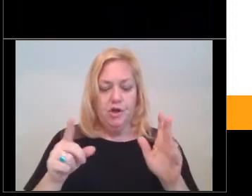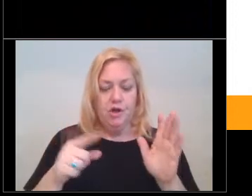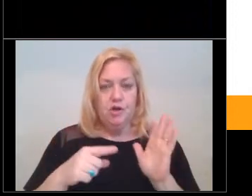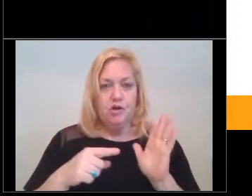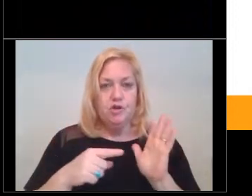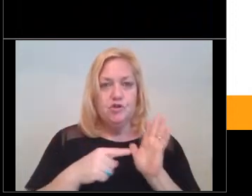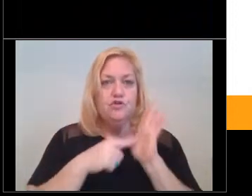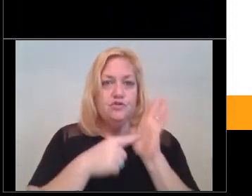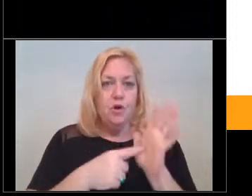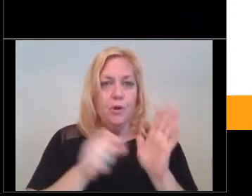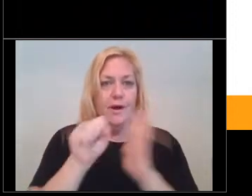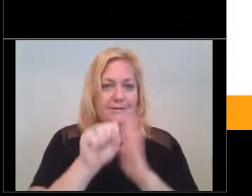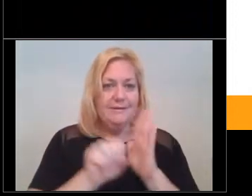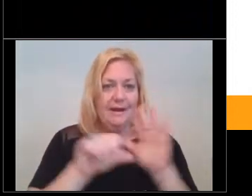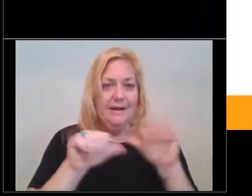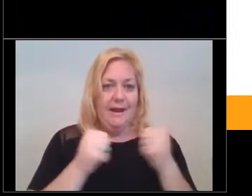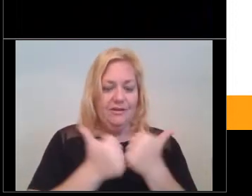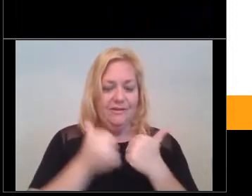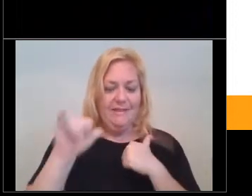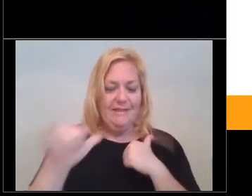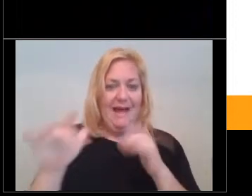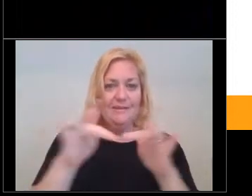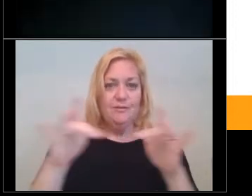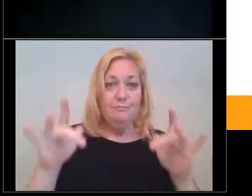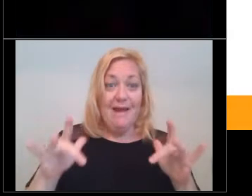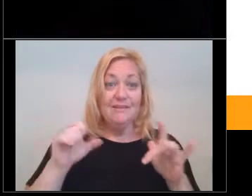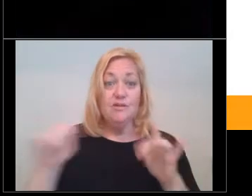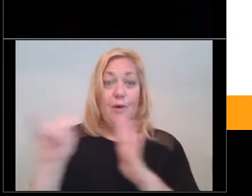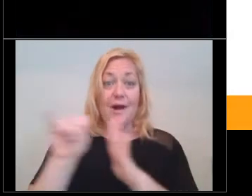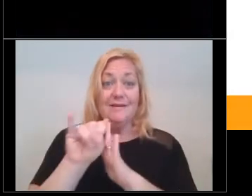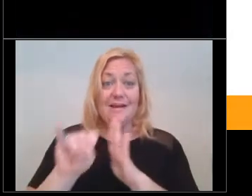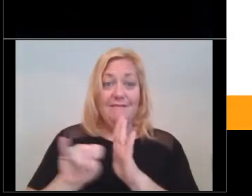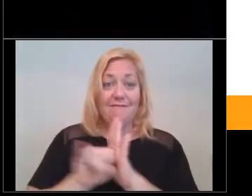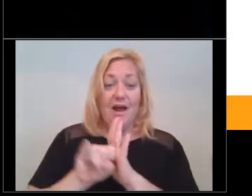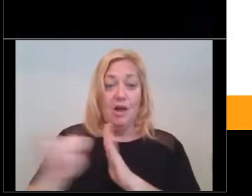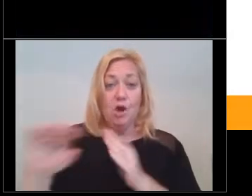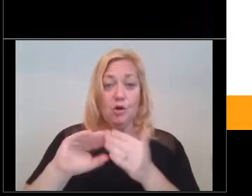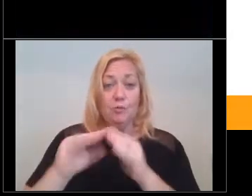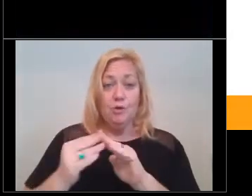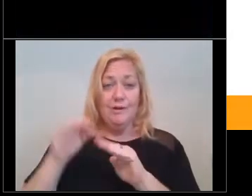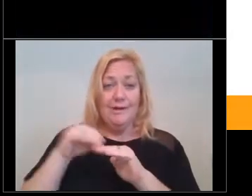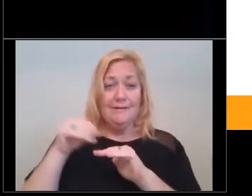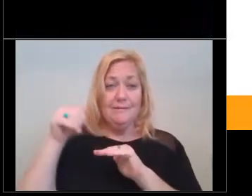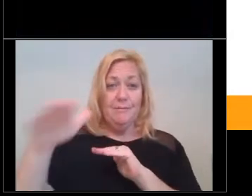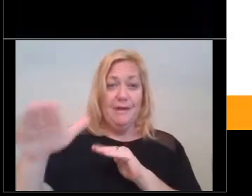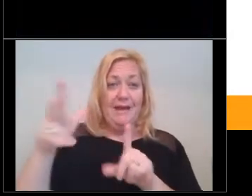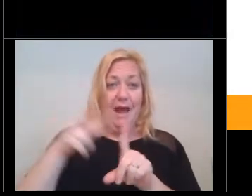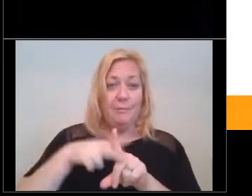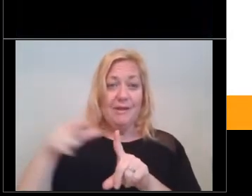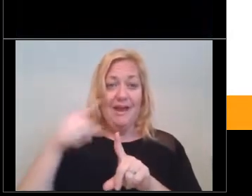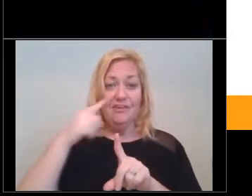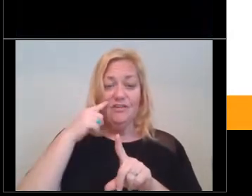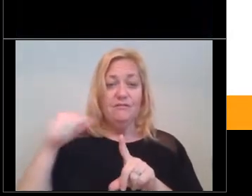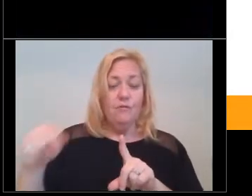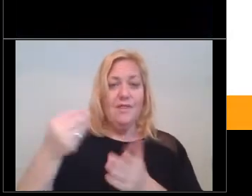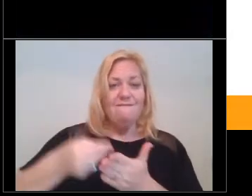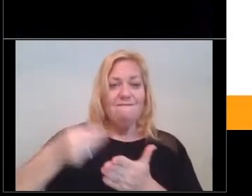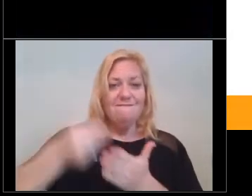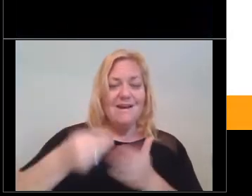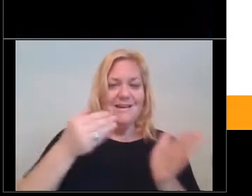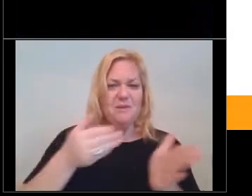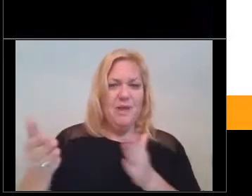state agency in that space. So identifying our communities and submitting an application for this funding in a planning